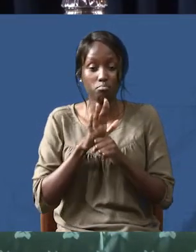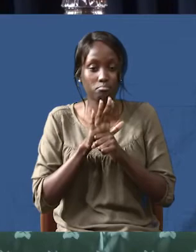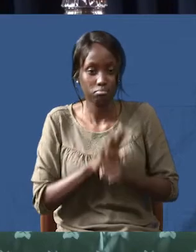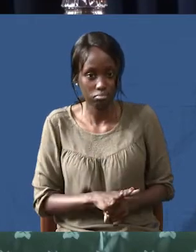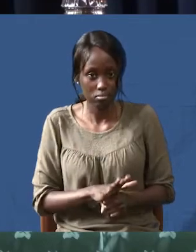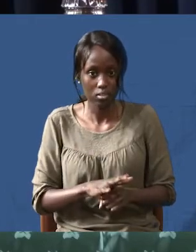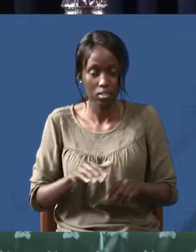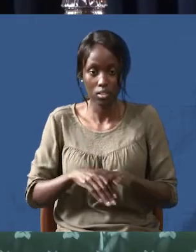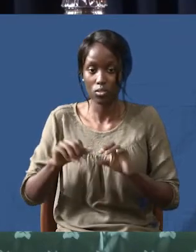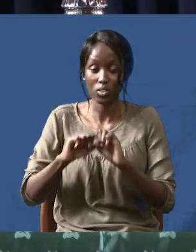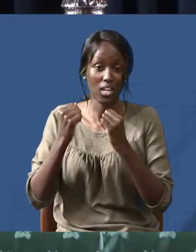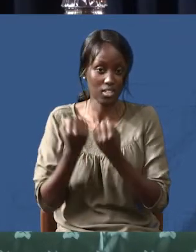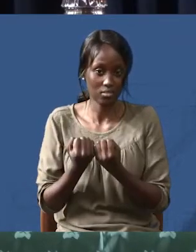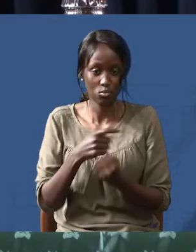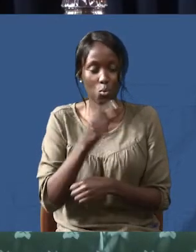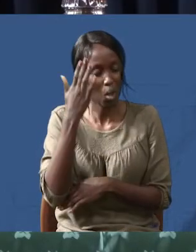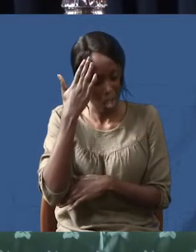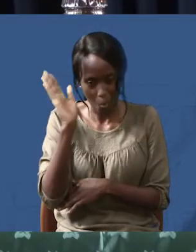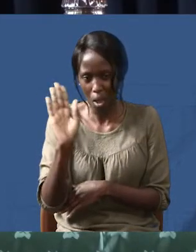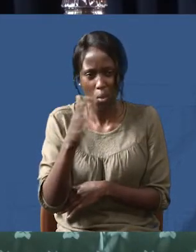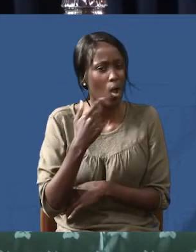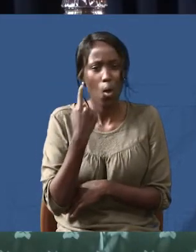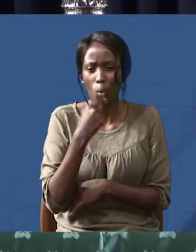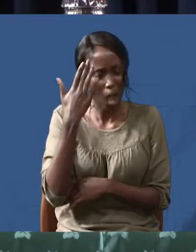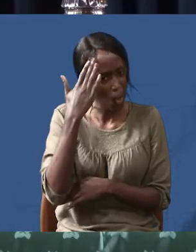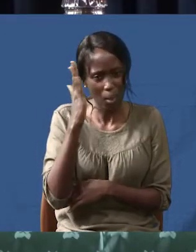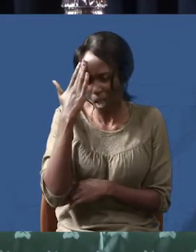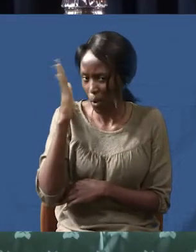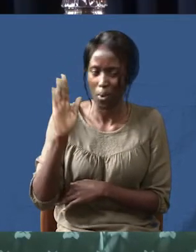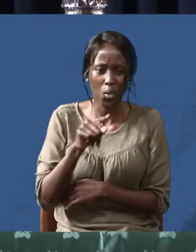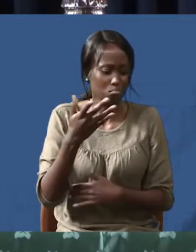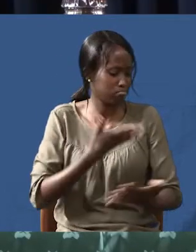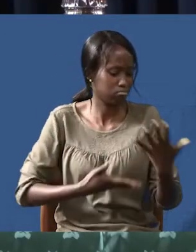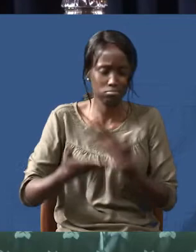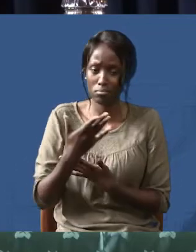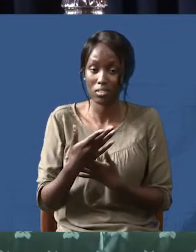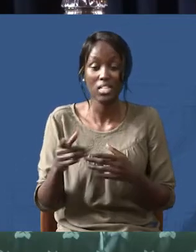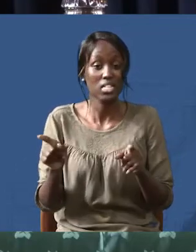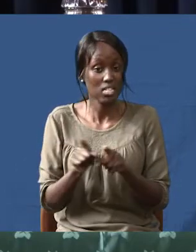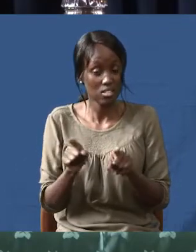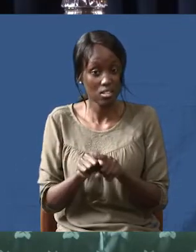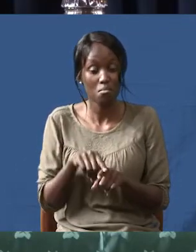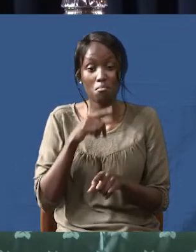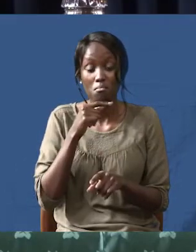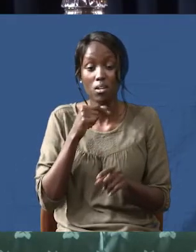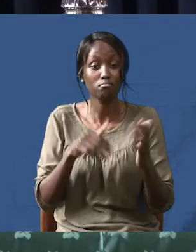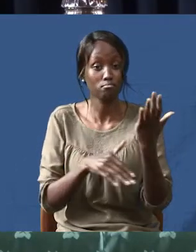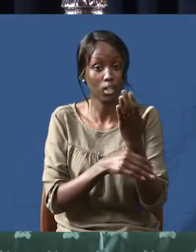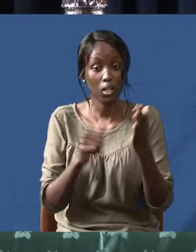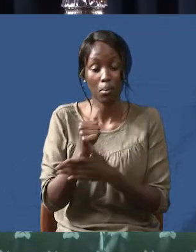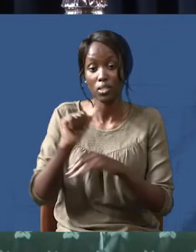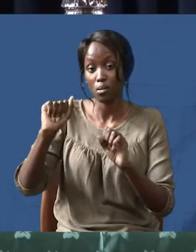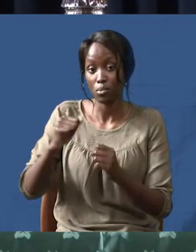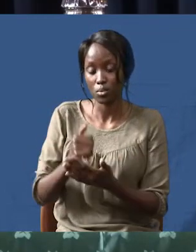in society. You know them. You interact with them. But just as Barnabas was able to lift